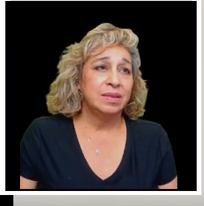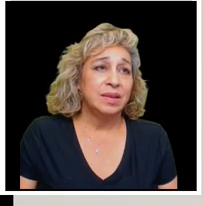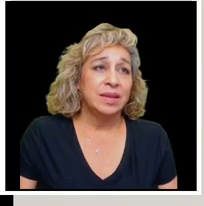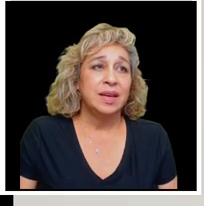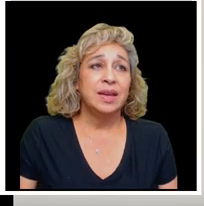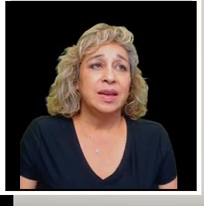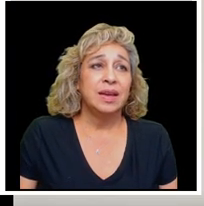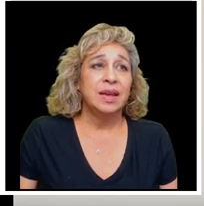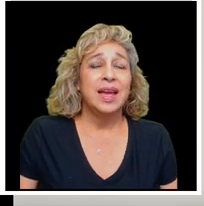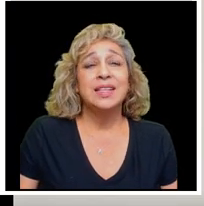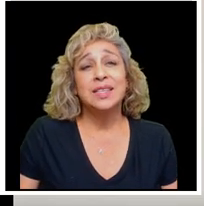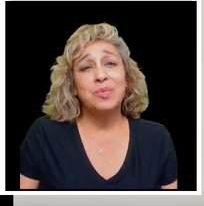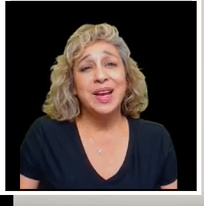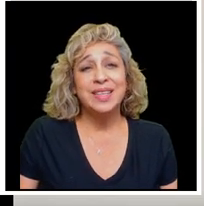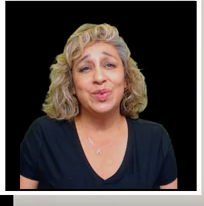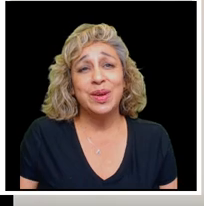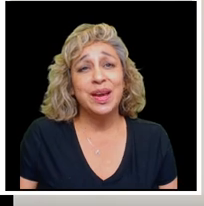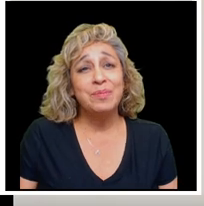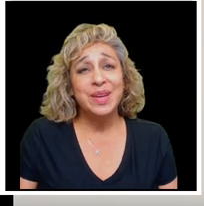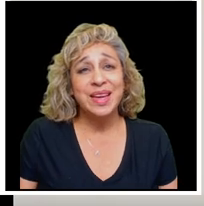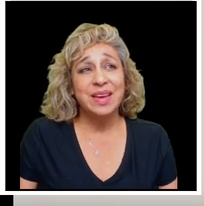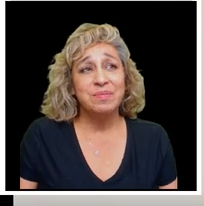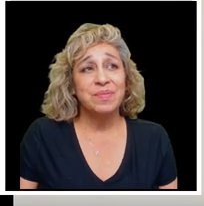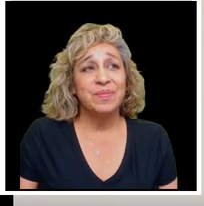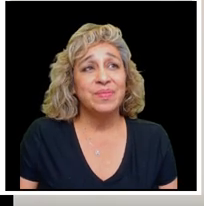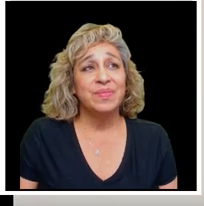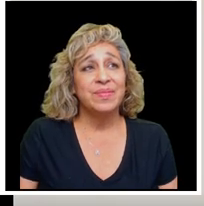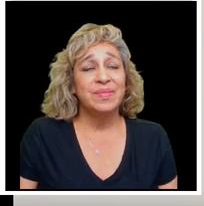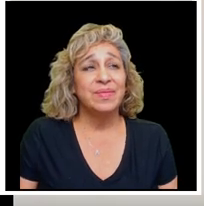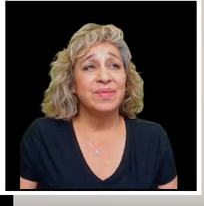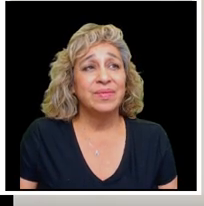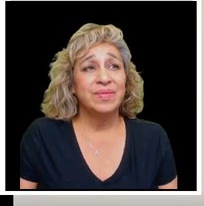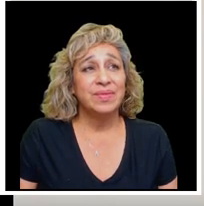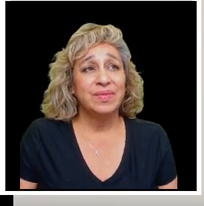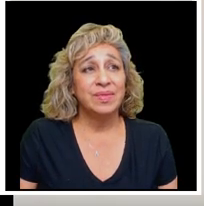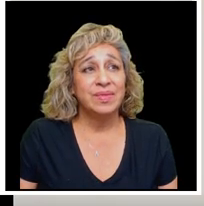and someone has to accompany him